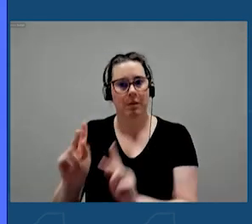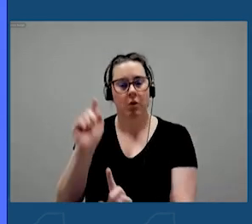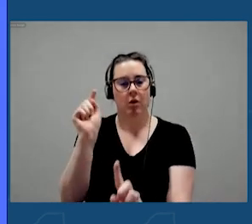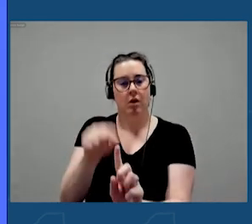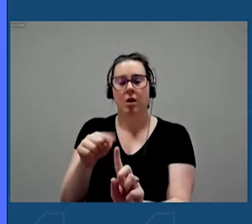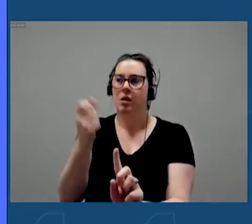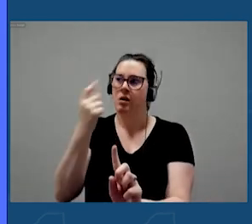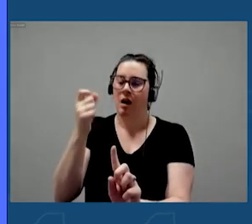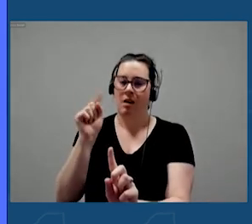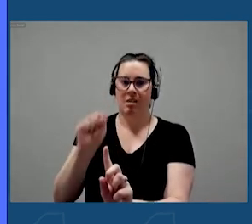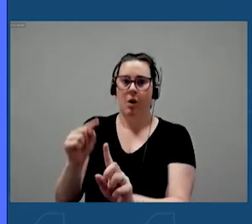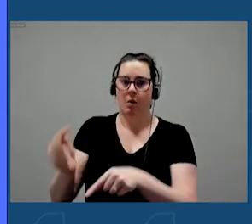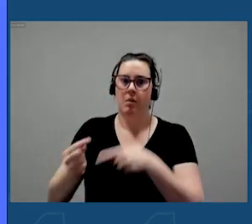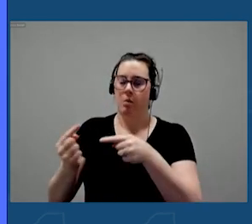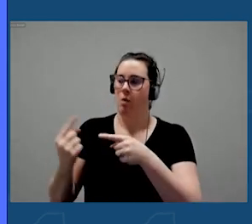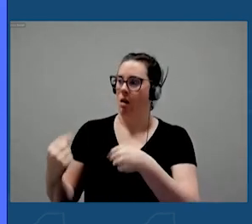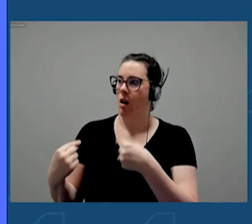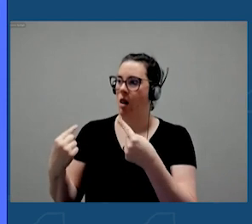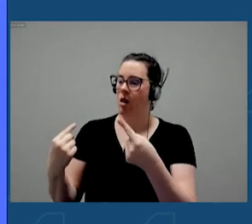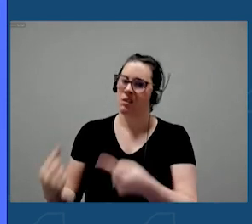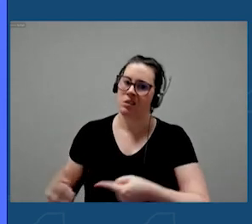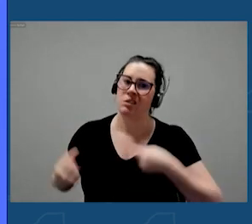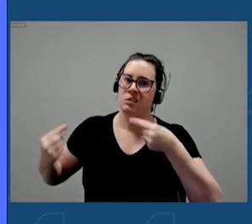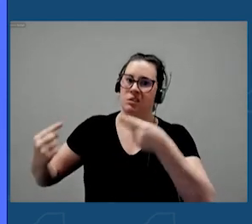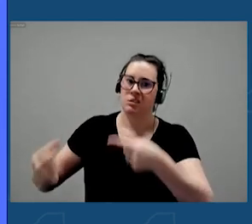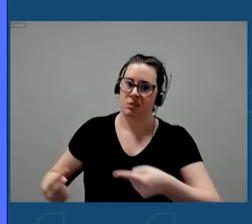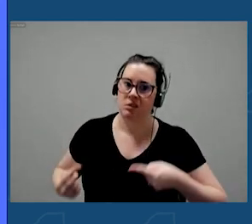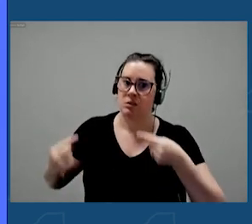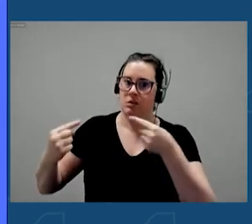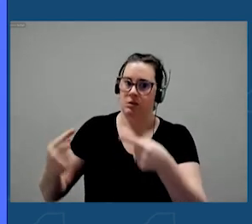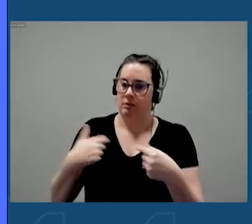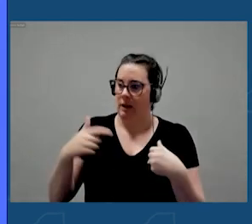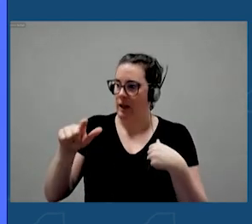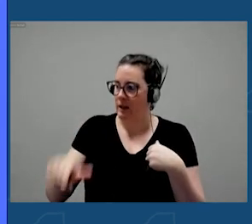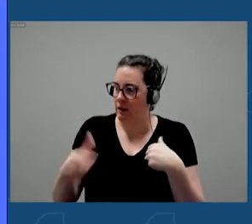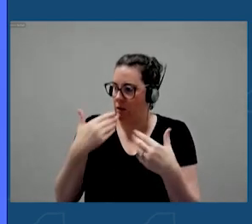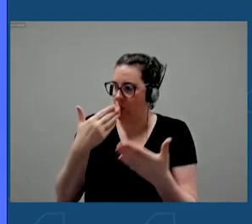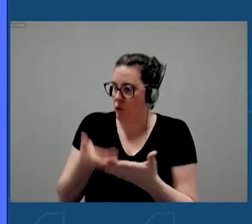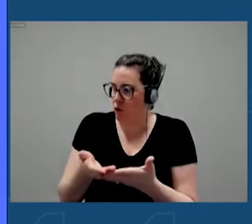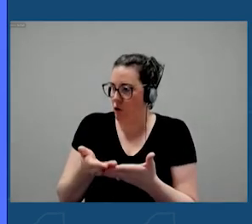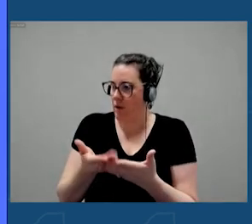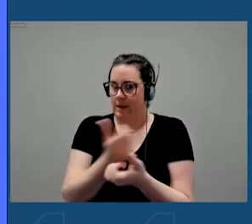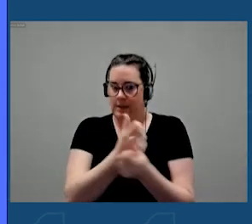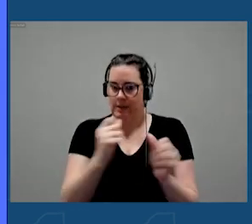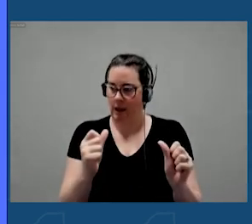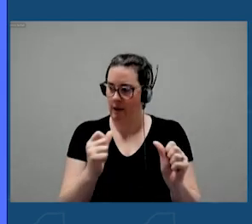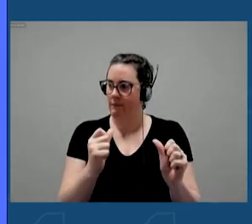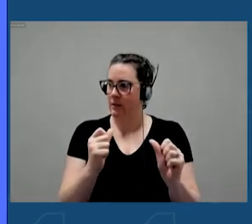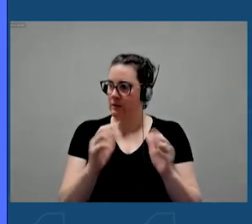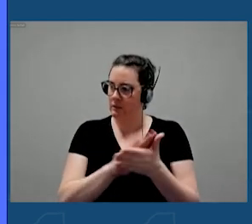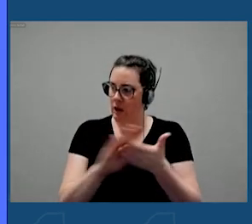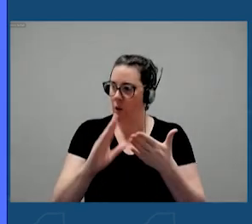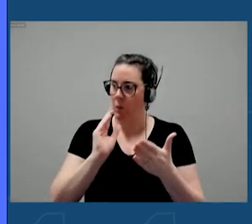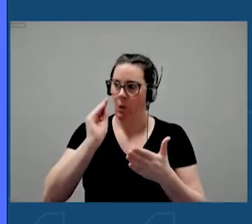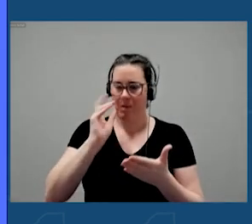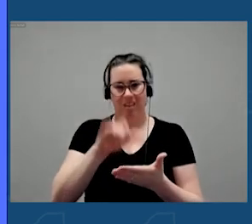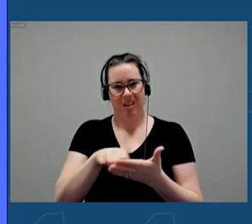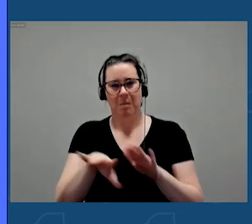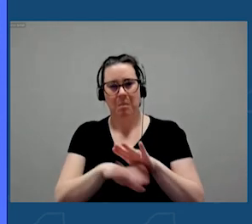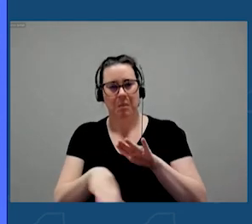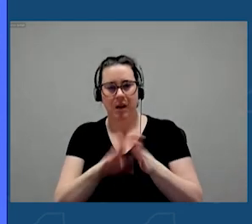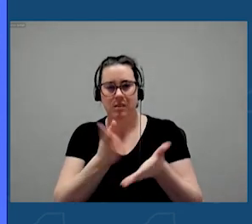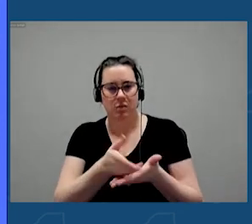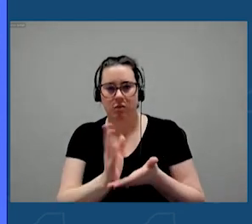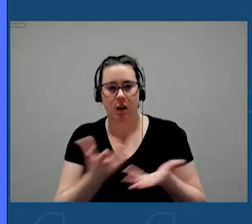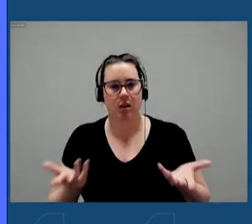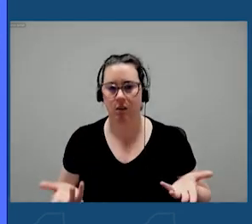struggling, who just need to have that opportunity to live in good, safe, decent housing. It's a basic human right, as well as making sure that